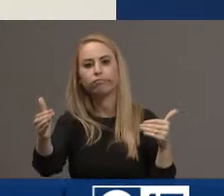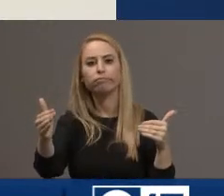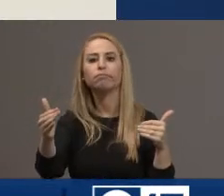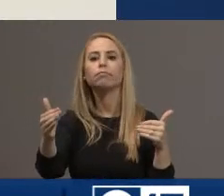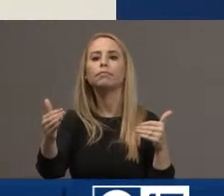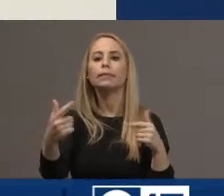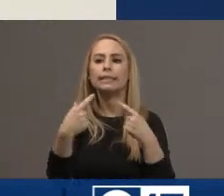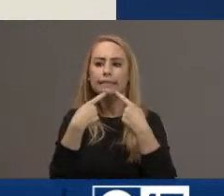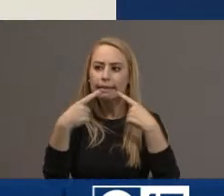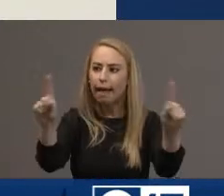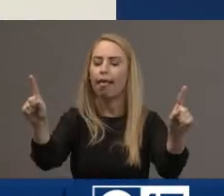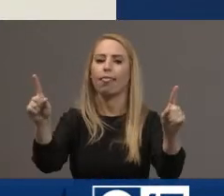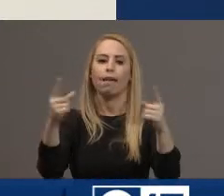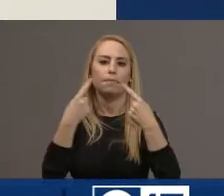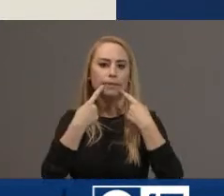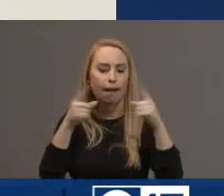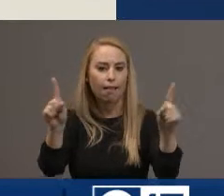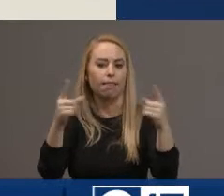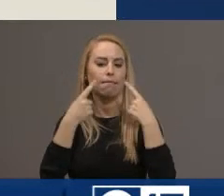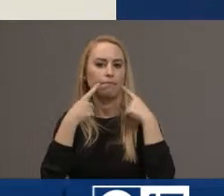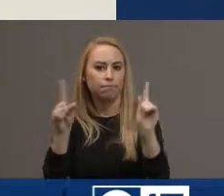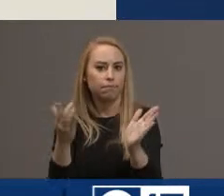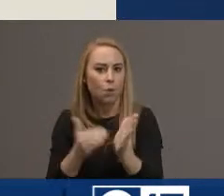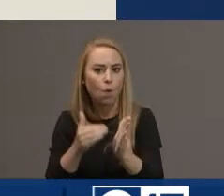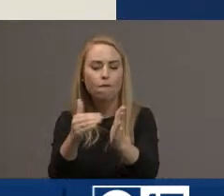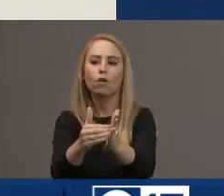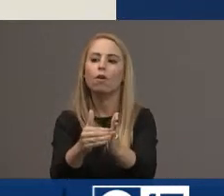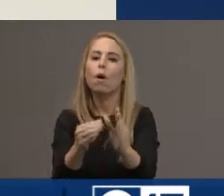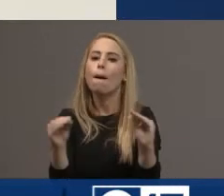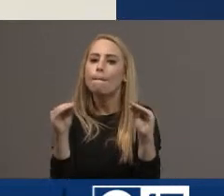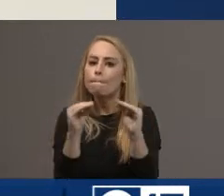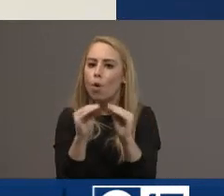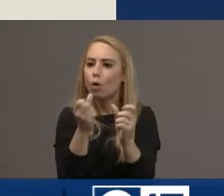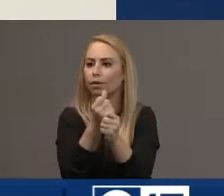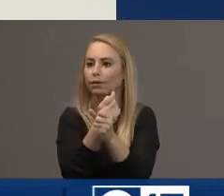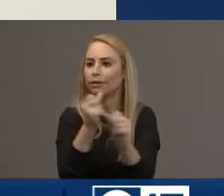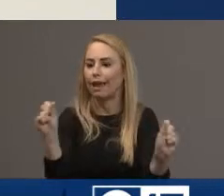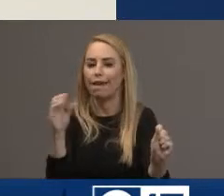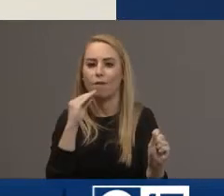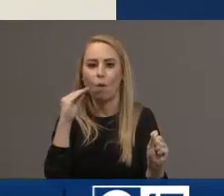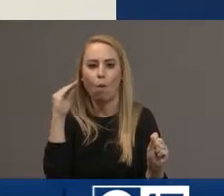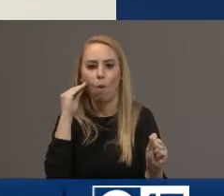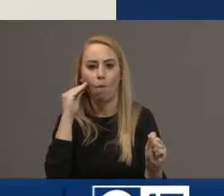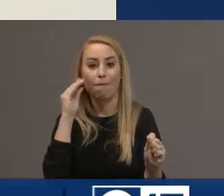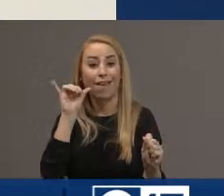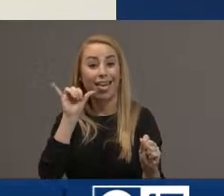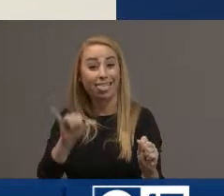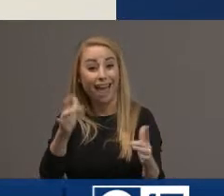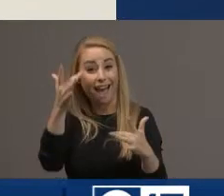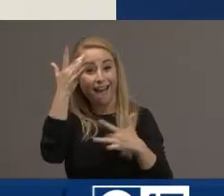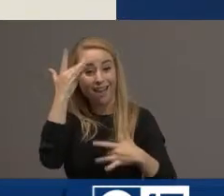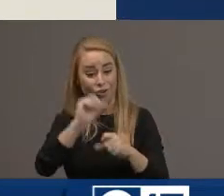you are safer at home, the virus is widespread.